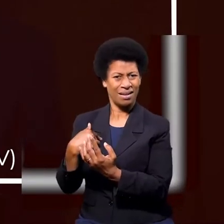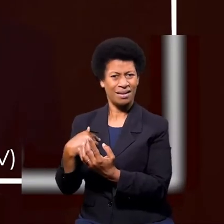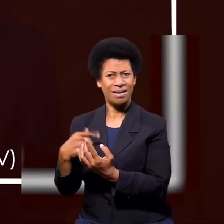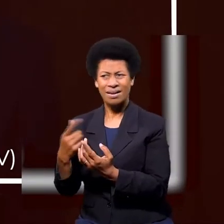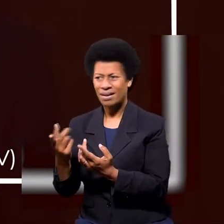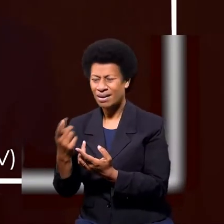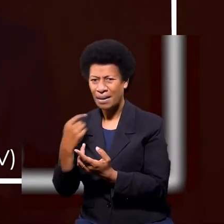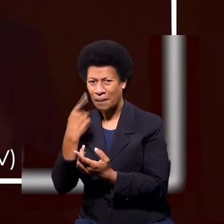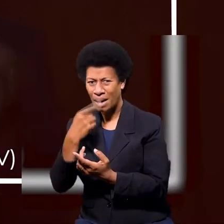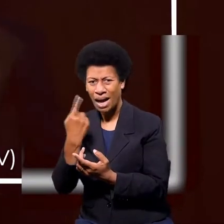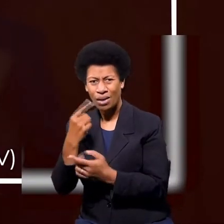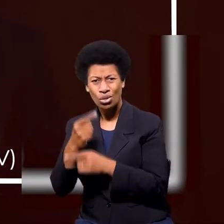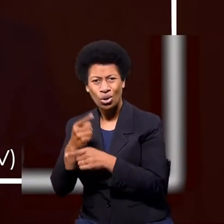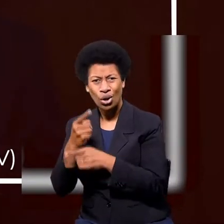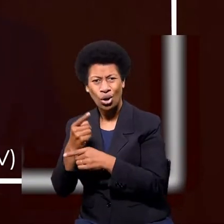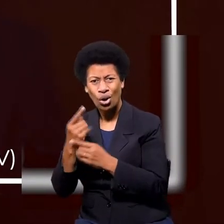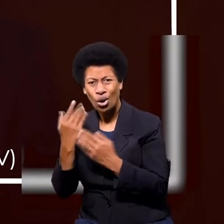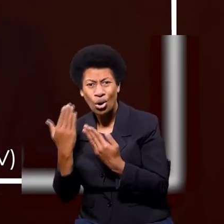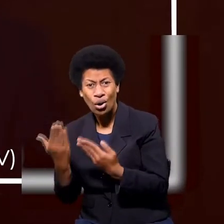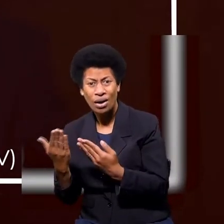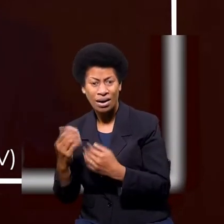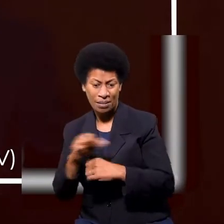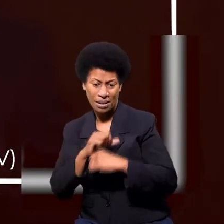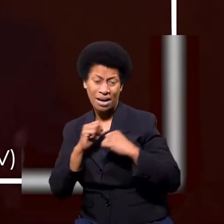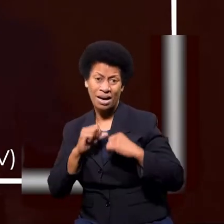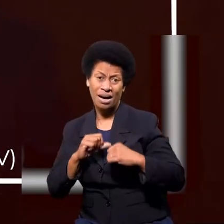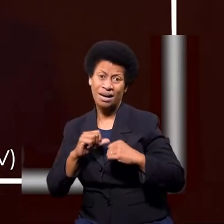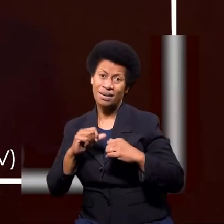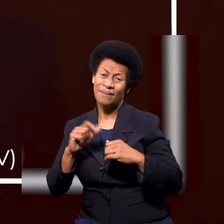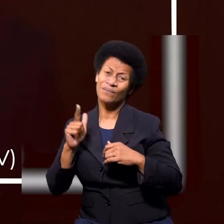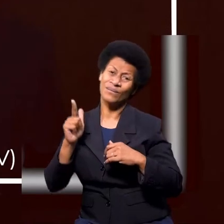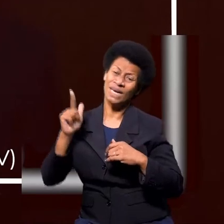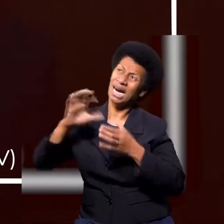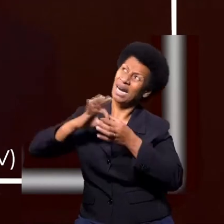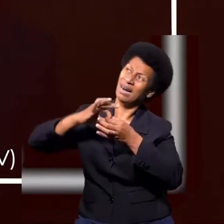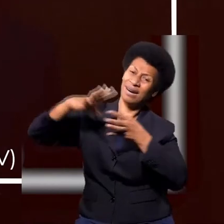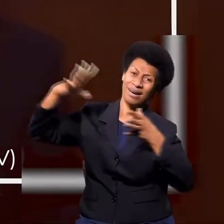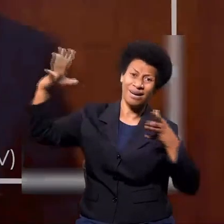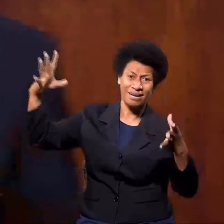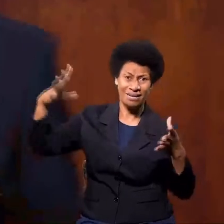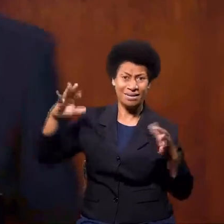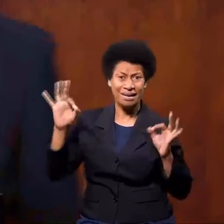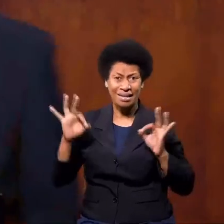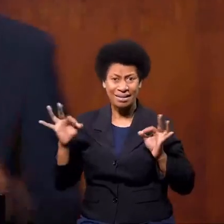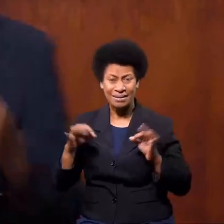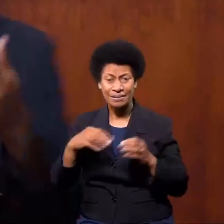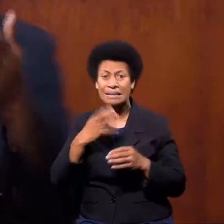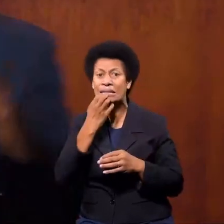their lips, but their heart is far from me. And there's another one